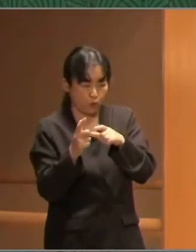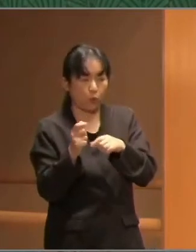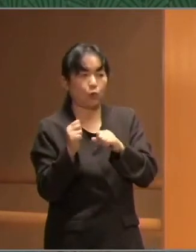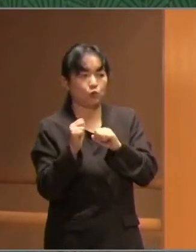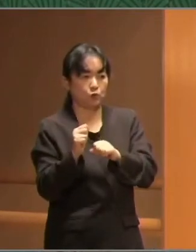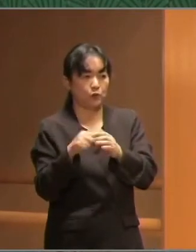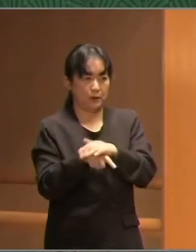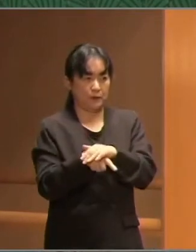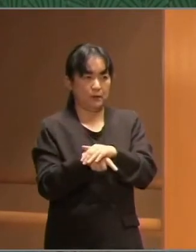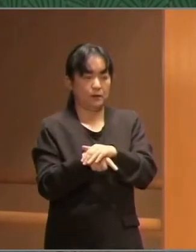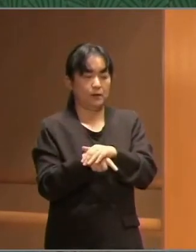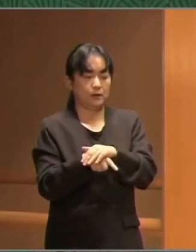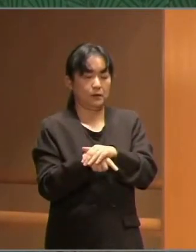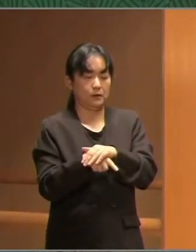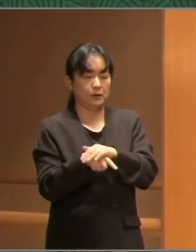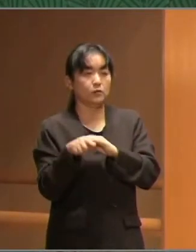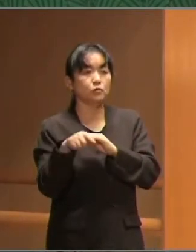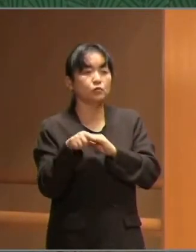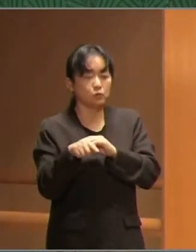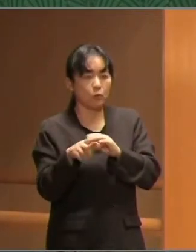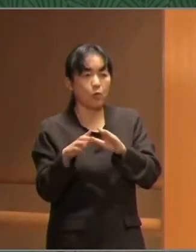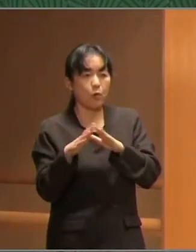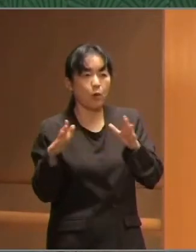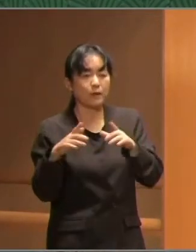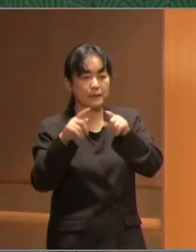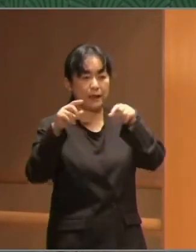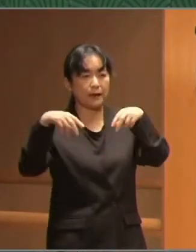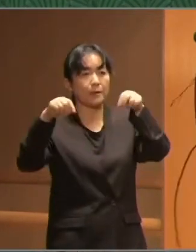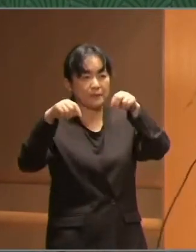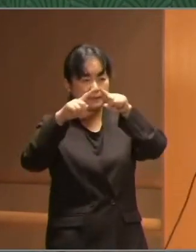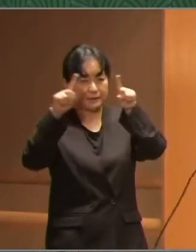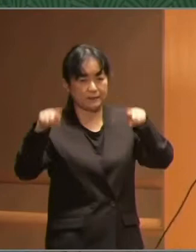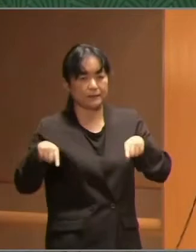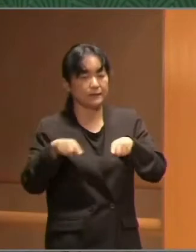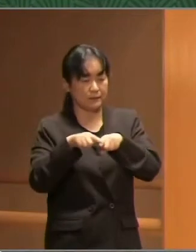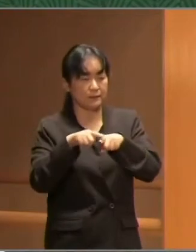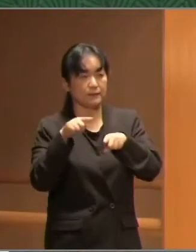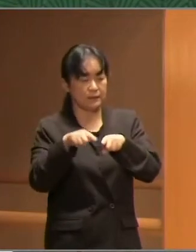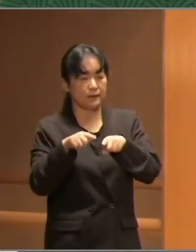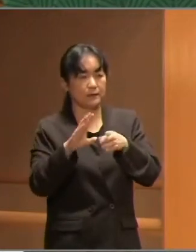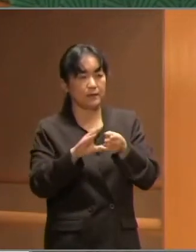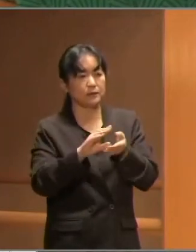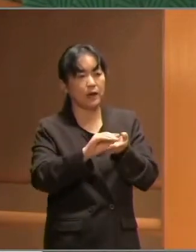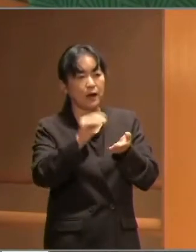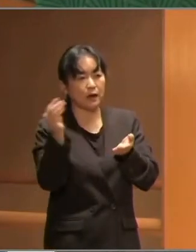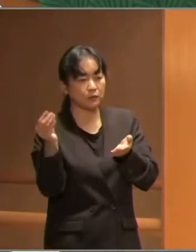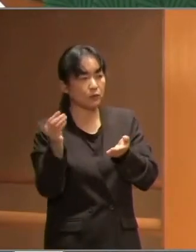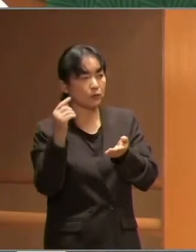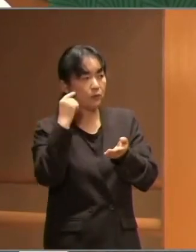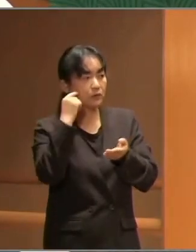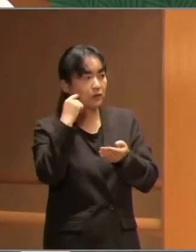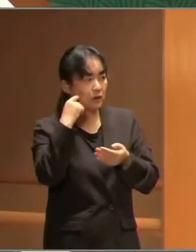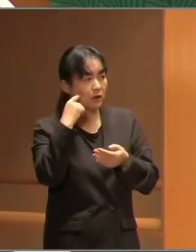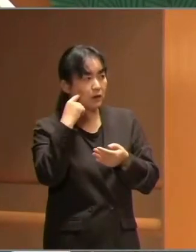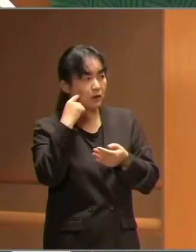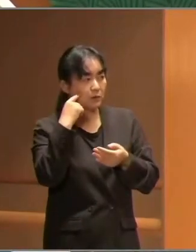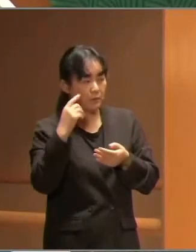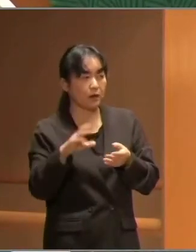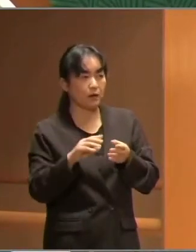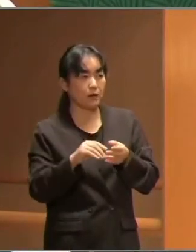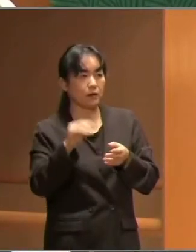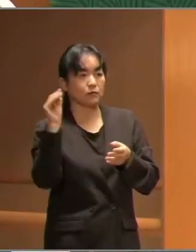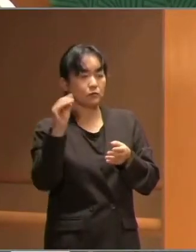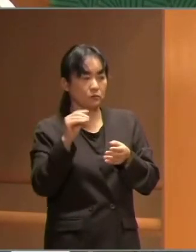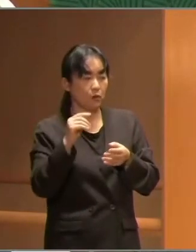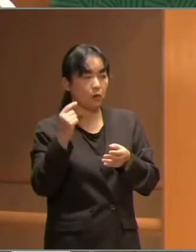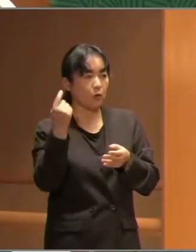not shrink, but paper tries to shrink. So at first, when the paper is big, and